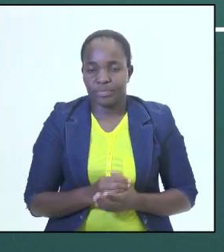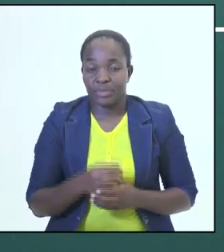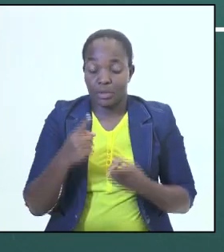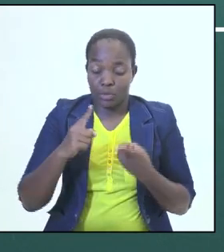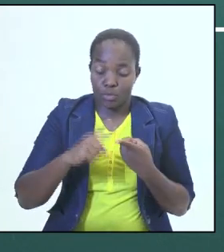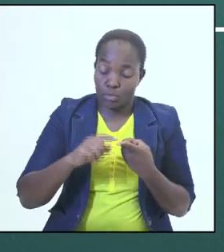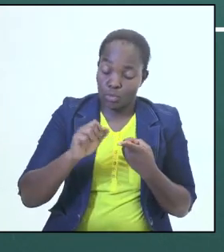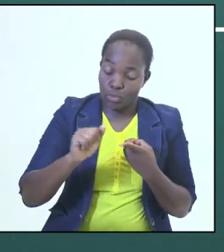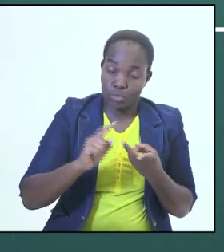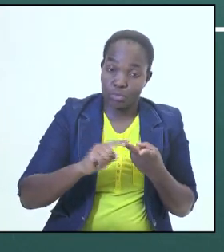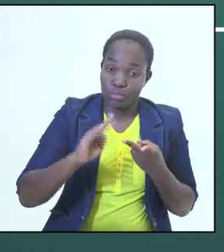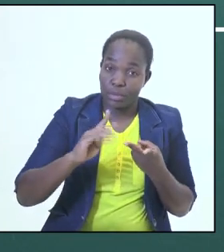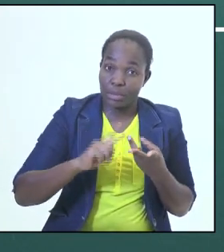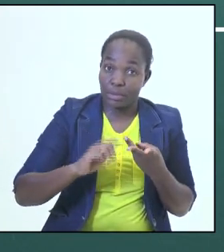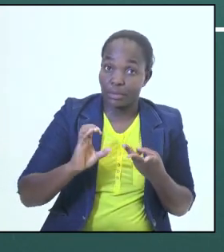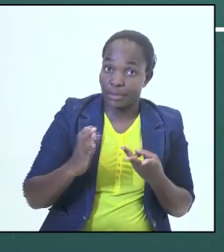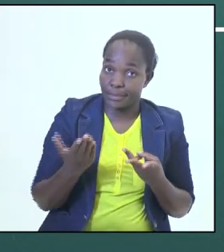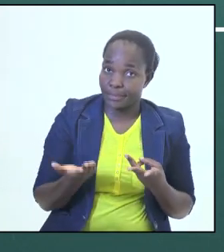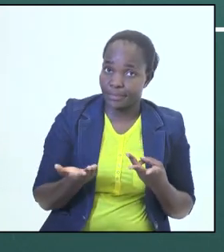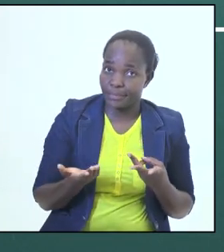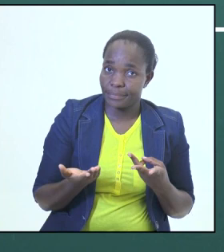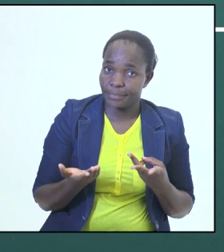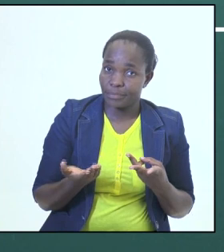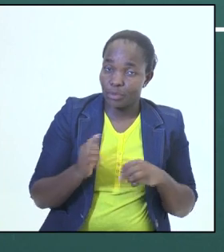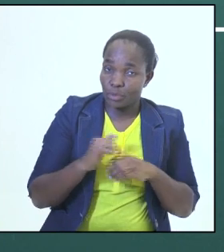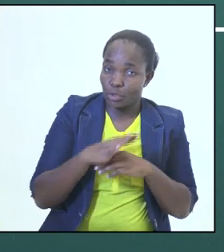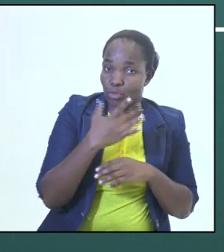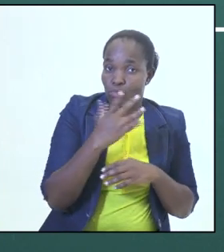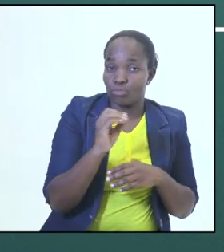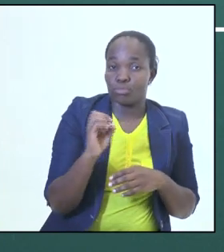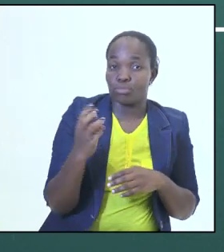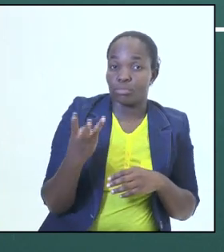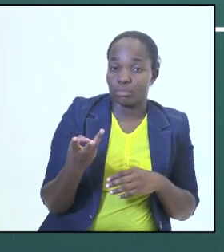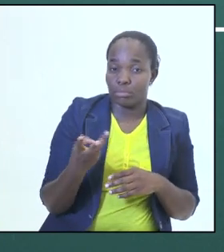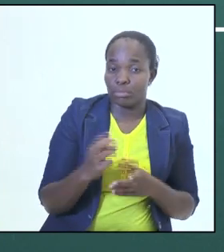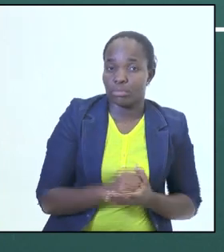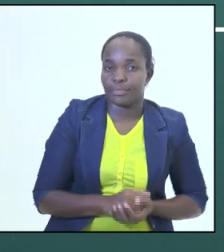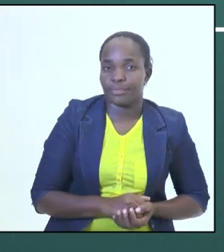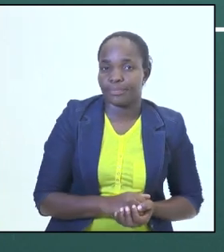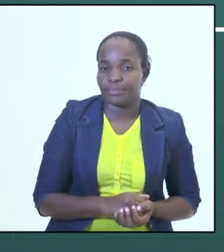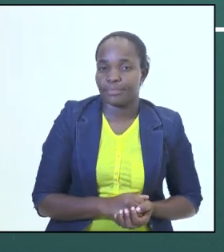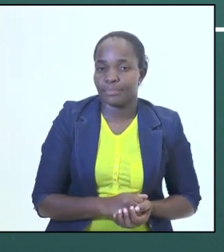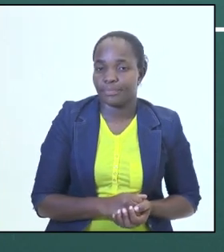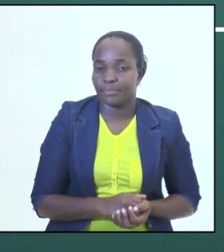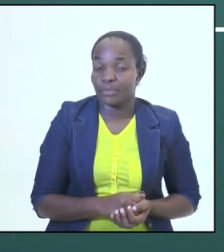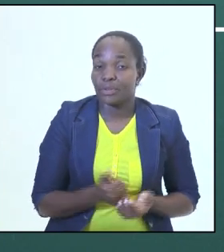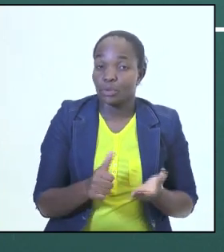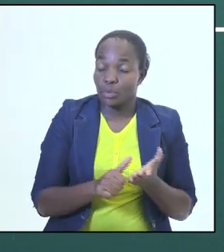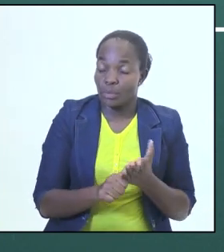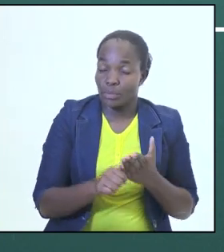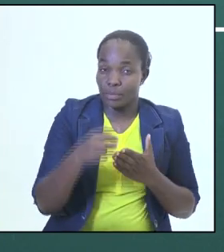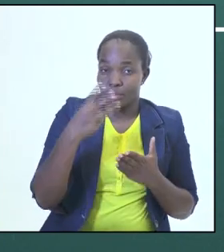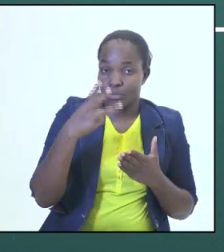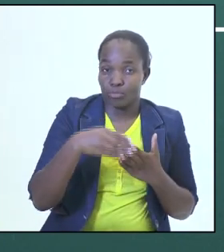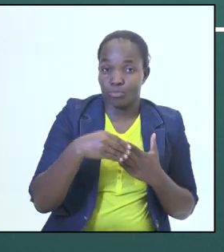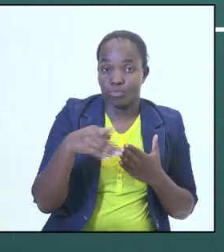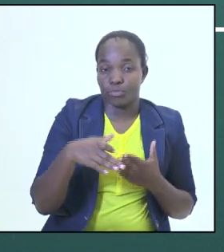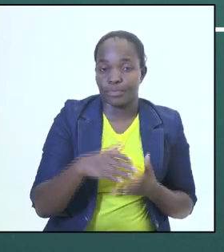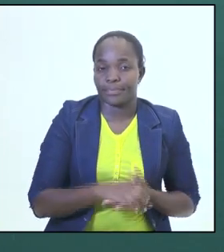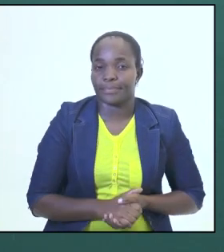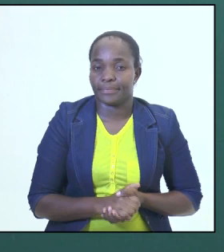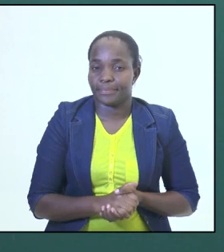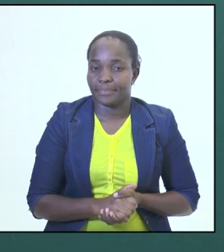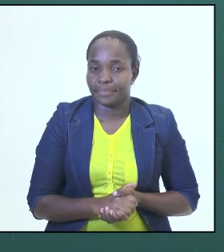option A, B, or C to 5003. One SMS costs